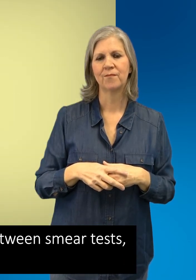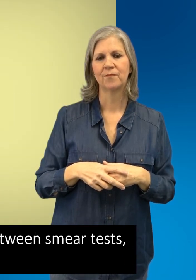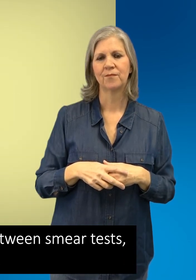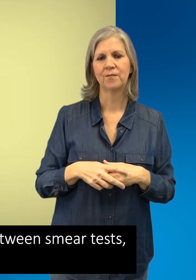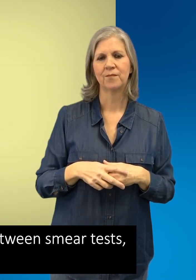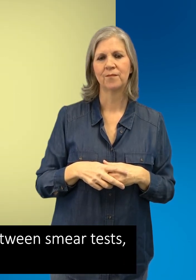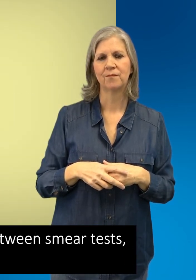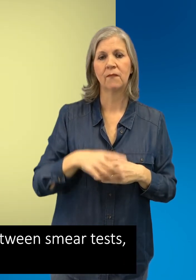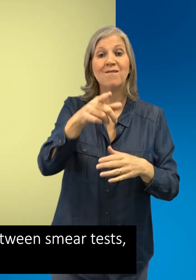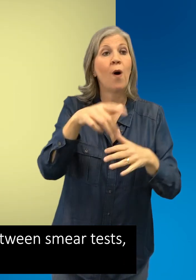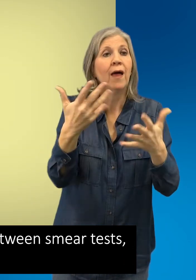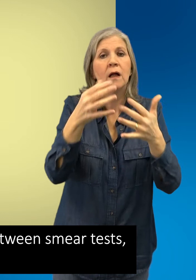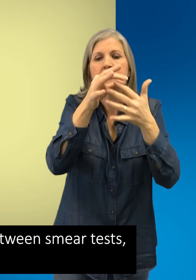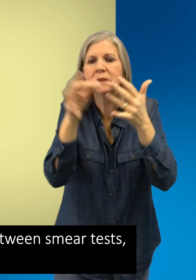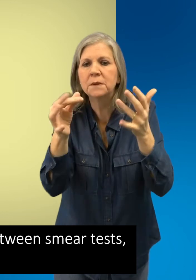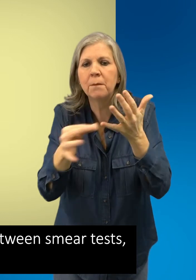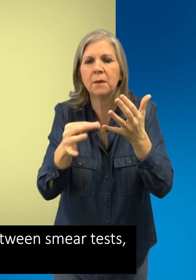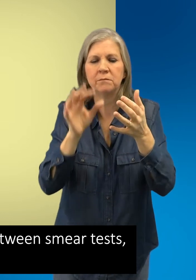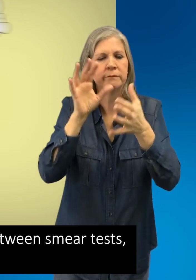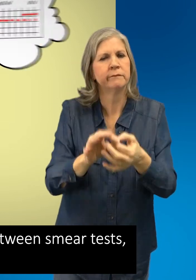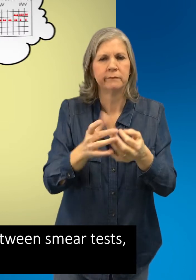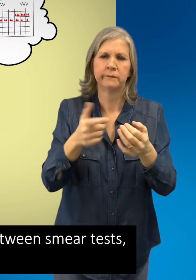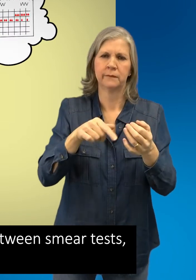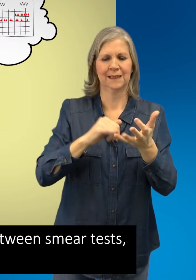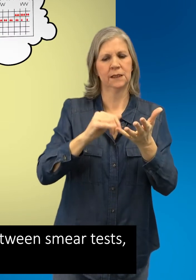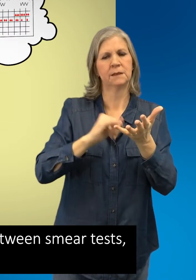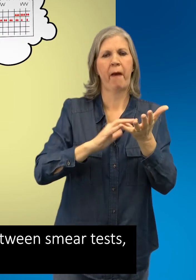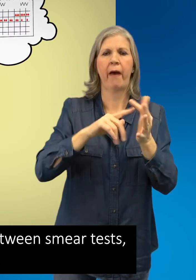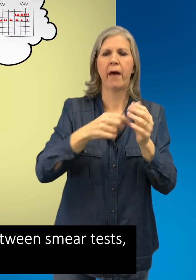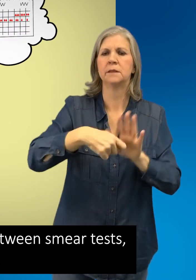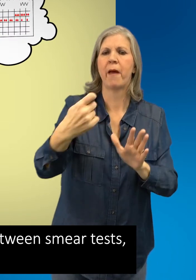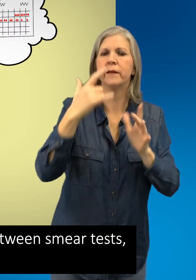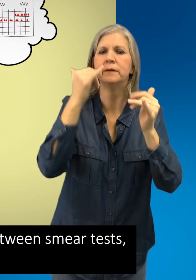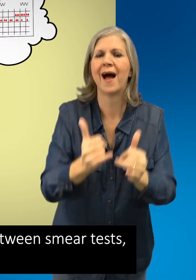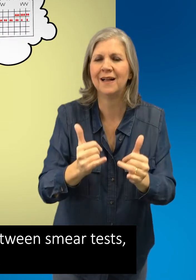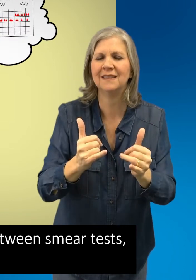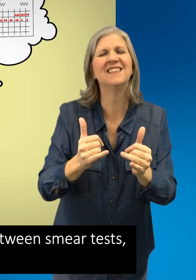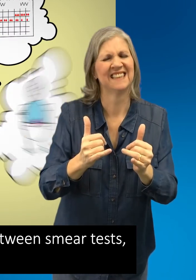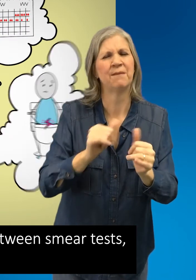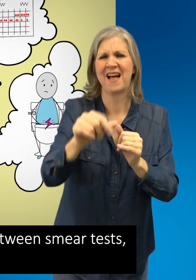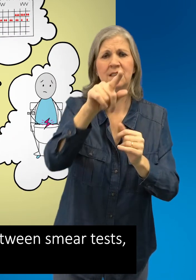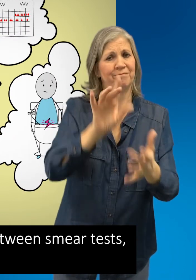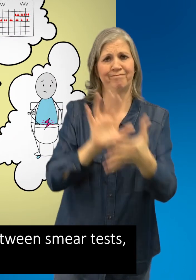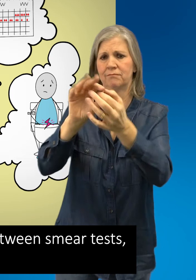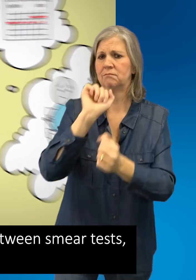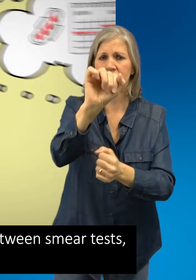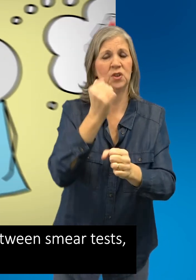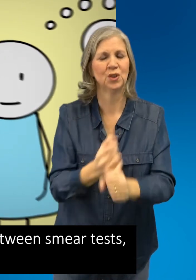If you have any of these symptoms in between smear tests, then contact your GP.